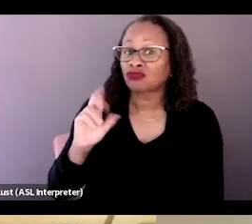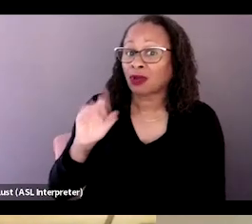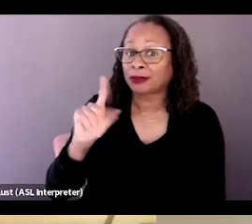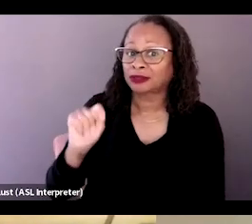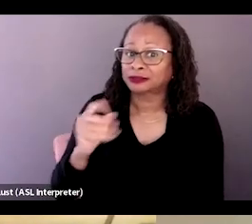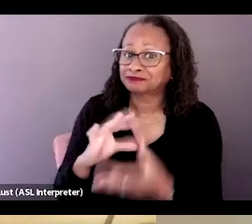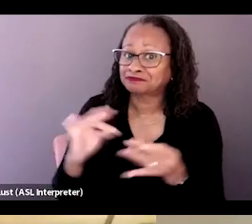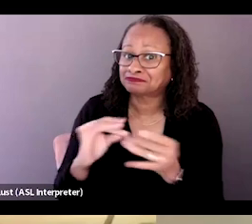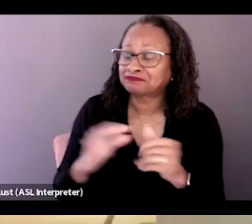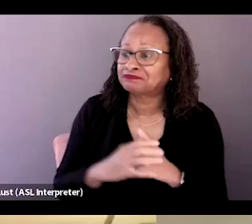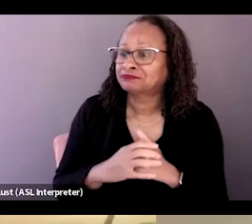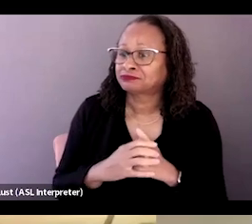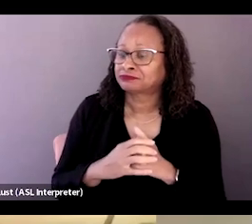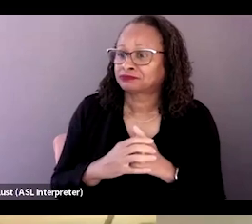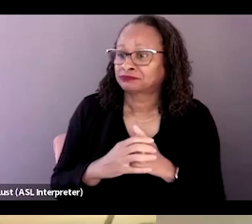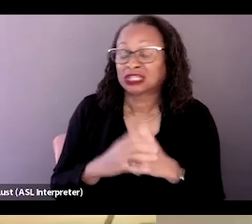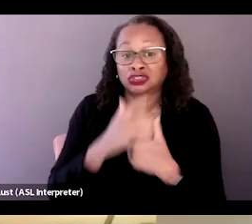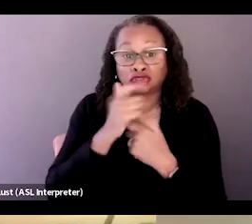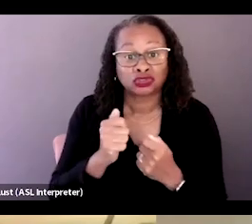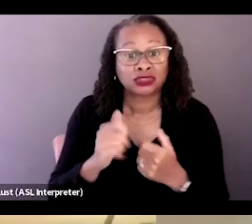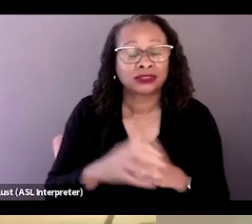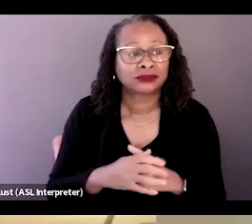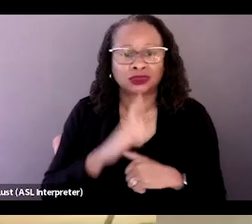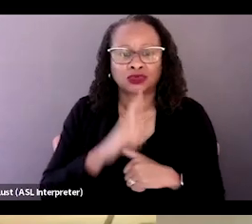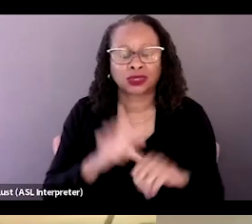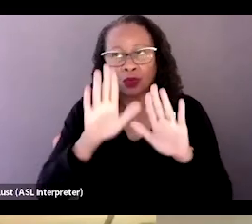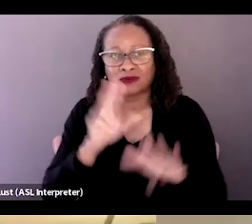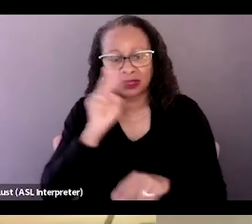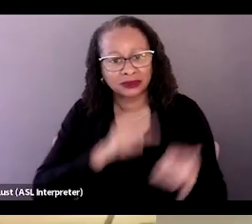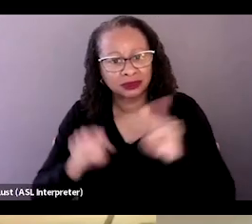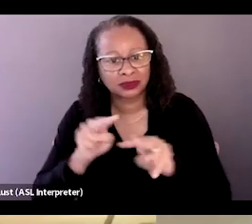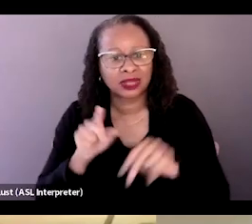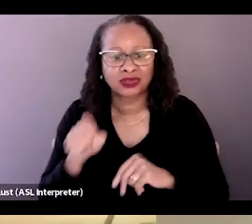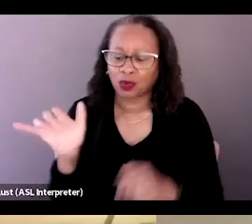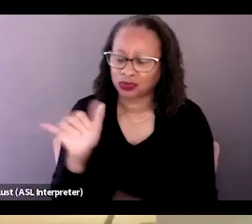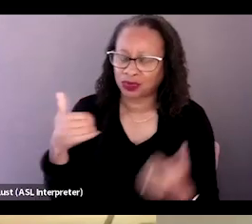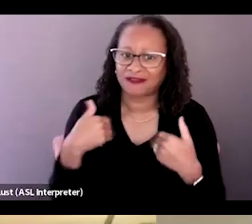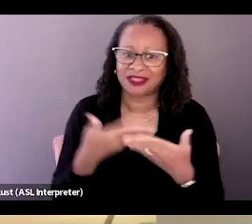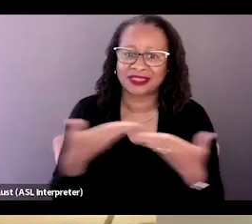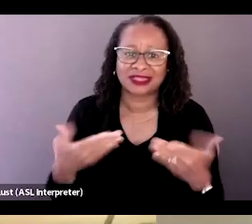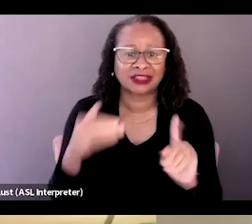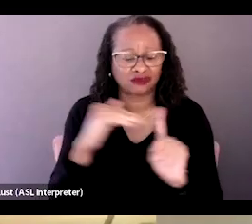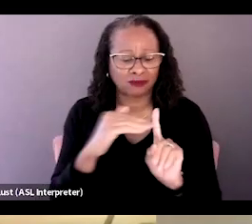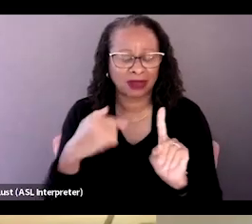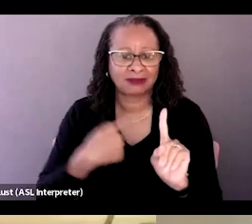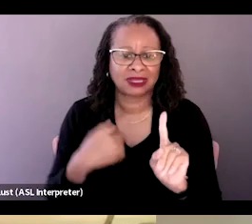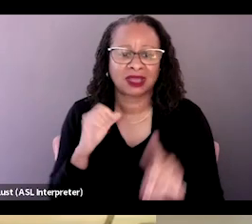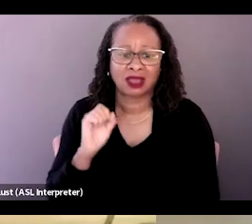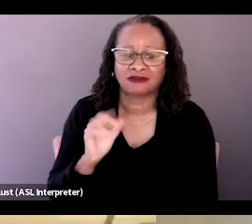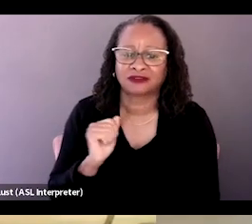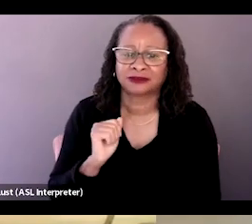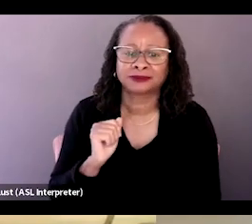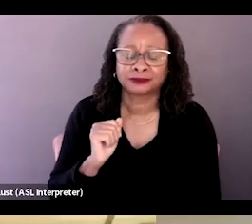not only is it, as I said, just kind of wonderfully observed, it's also you have this thing that kind of reminded me of movies